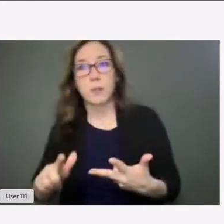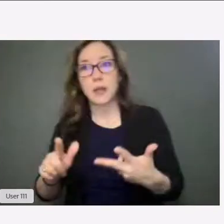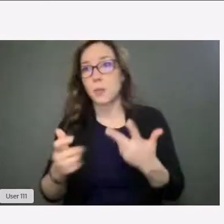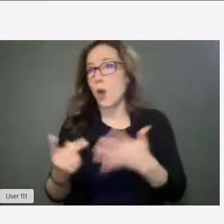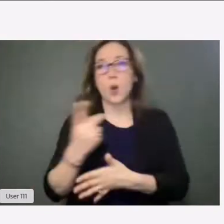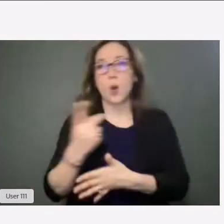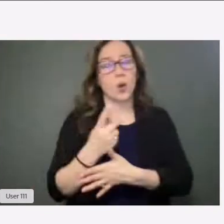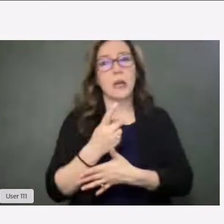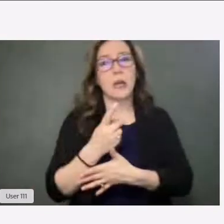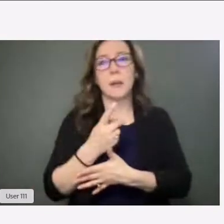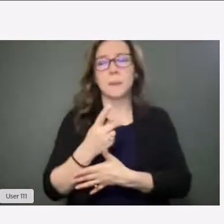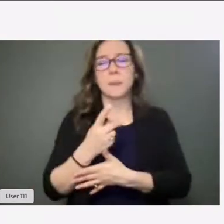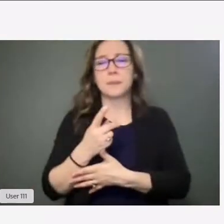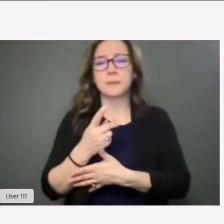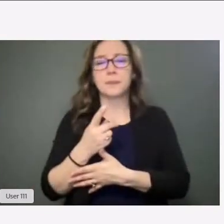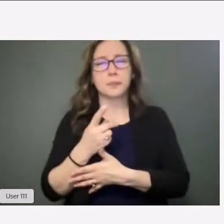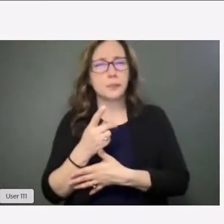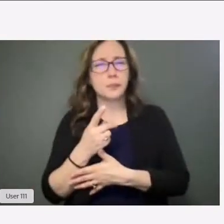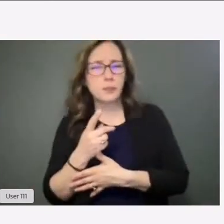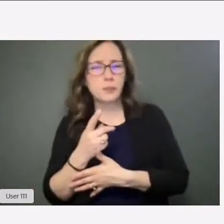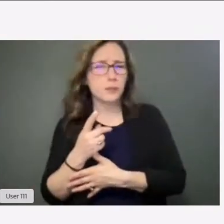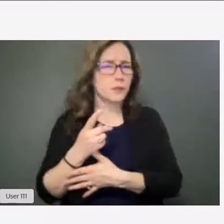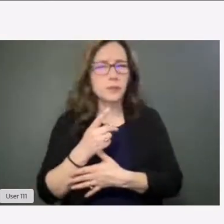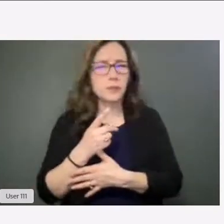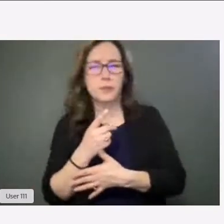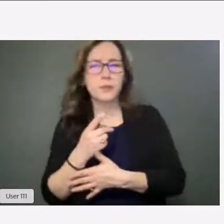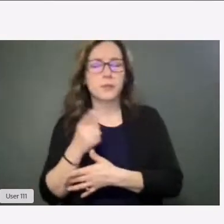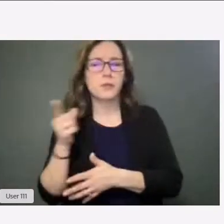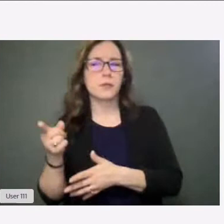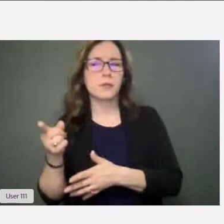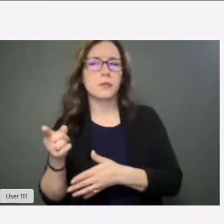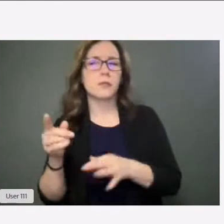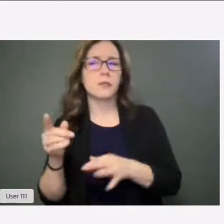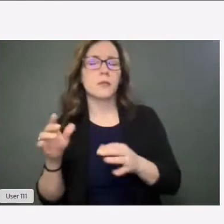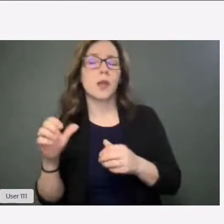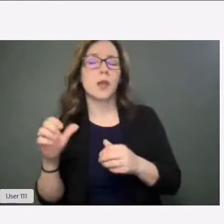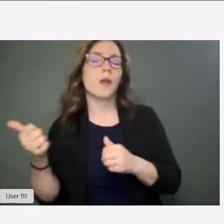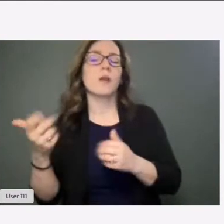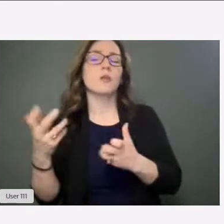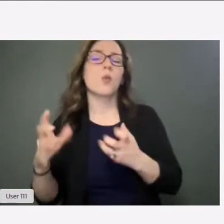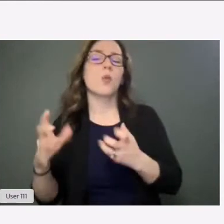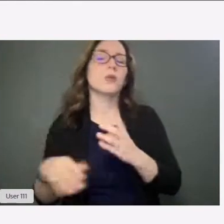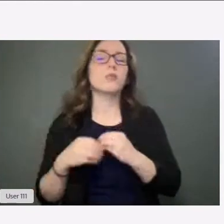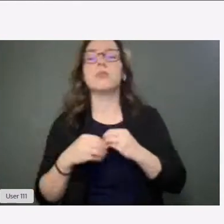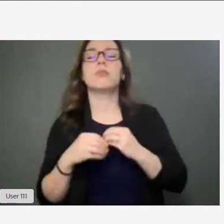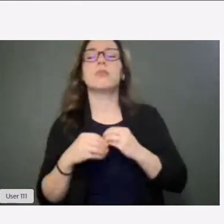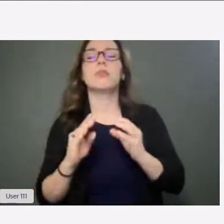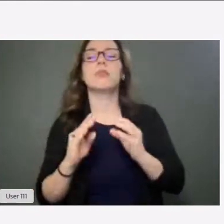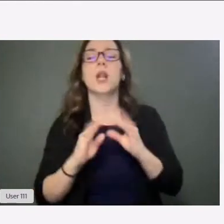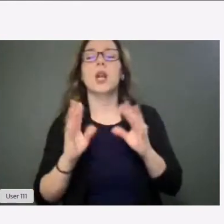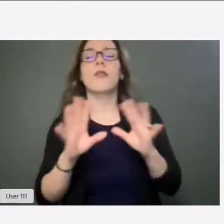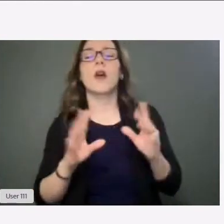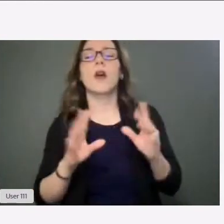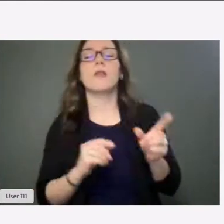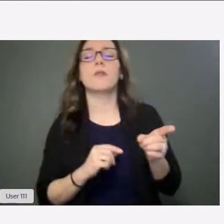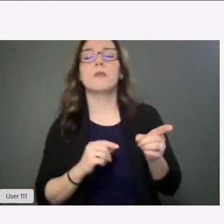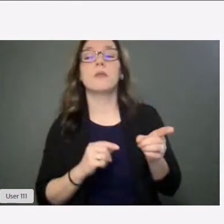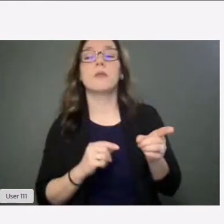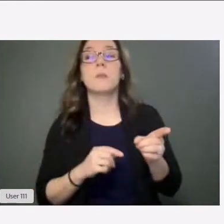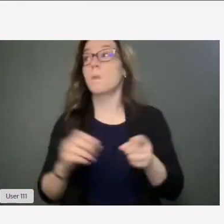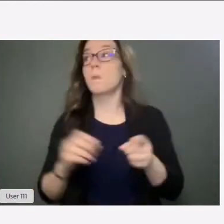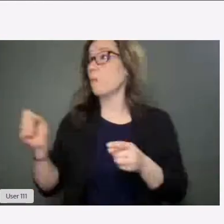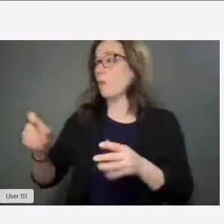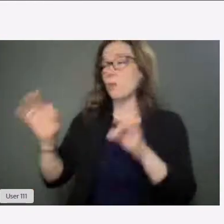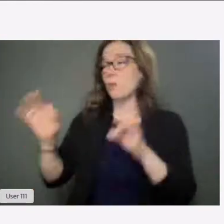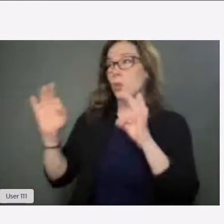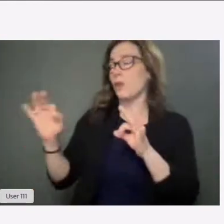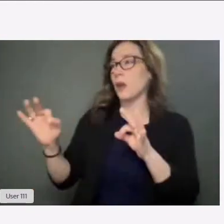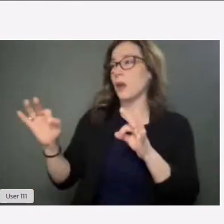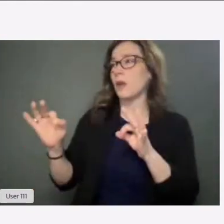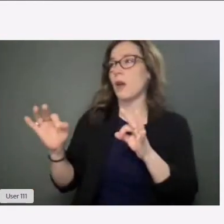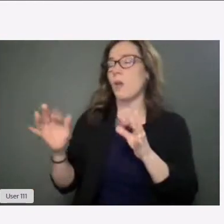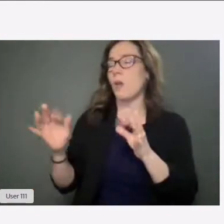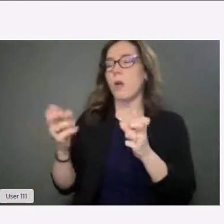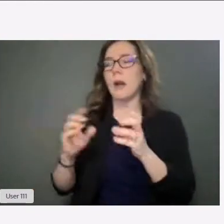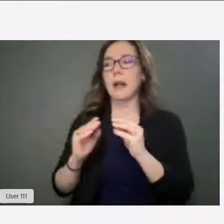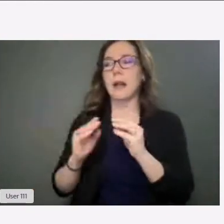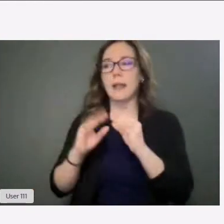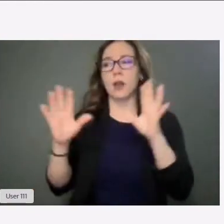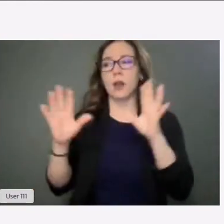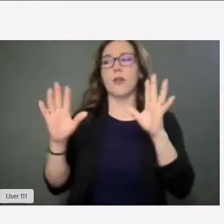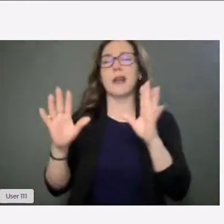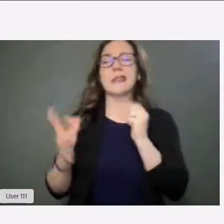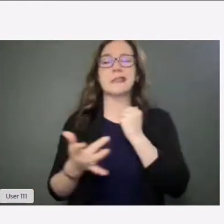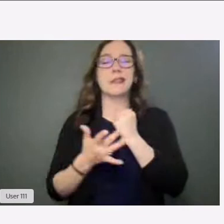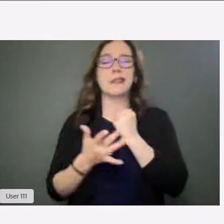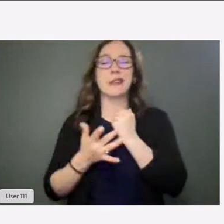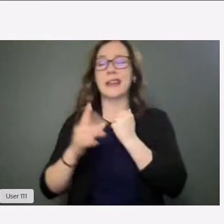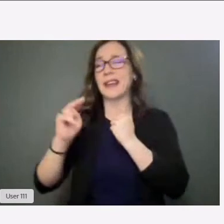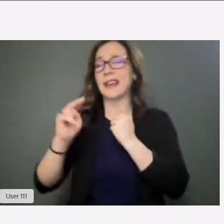kept that sort of in balance. Are you tracking on that? Anything else you want to clarify in that response to Ricardo? Yeah, that was great. The only thing I would clarify is that technically